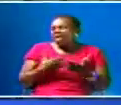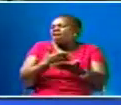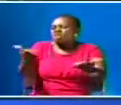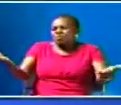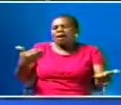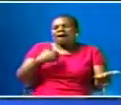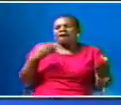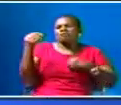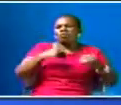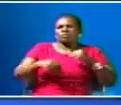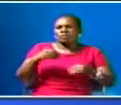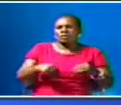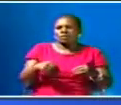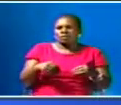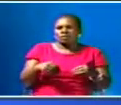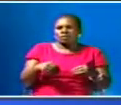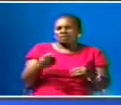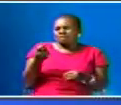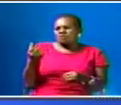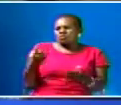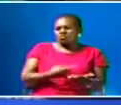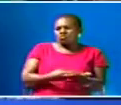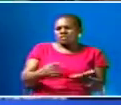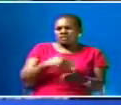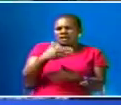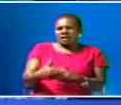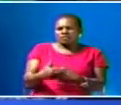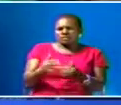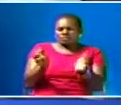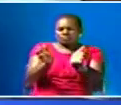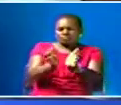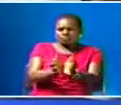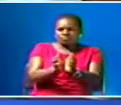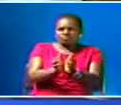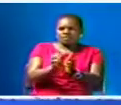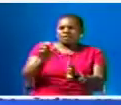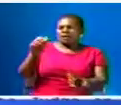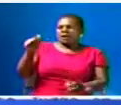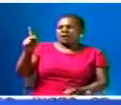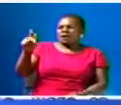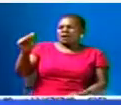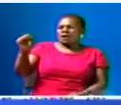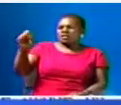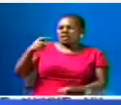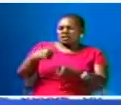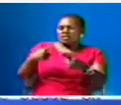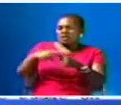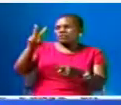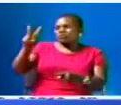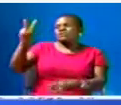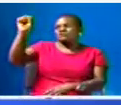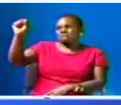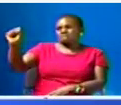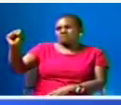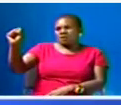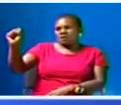everywhere. The demos comes just a few weeks after the sentencing of drug lord Baktash Akasha to 25 years in prison